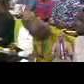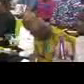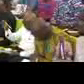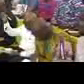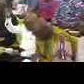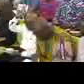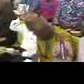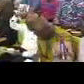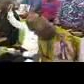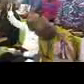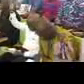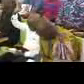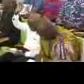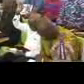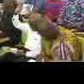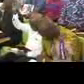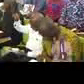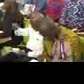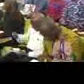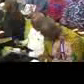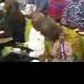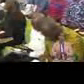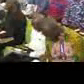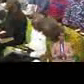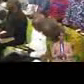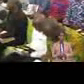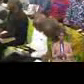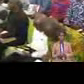Let the brothers say amen too.